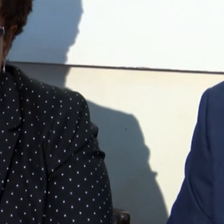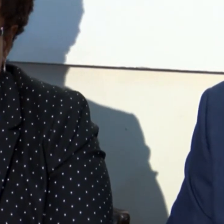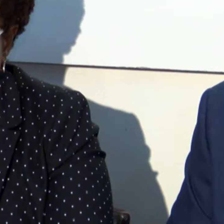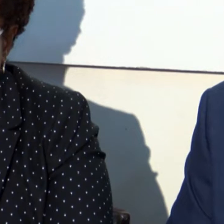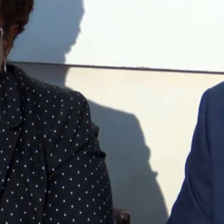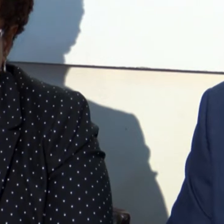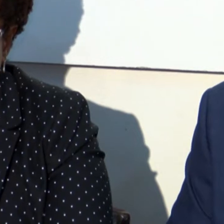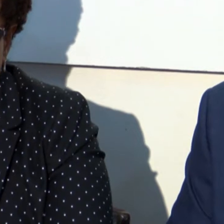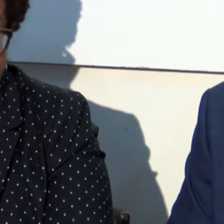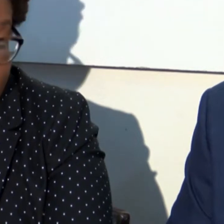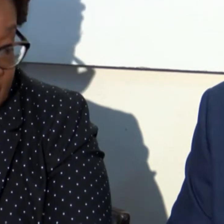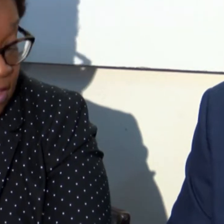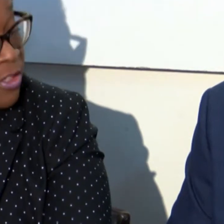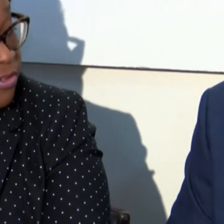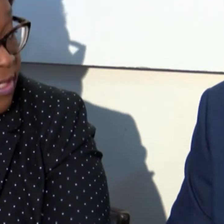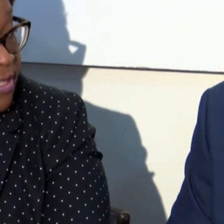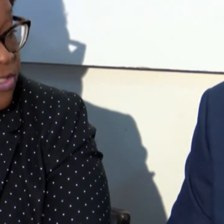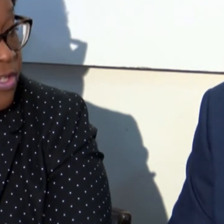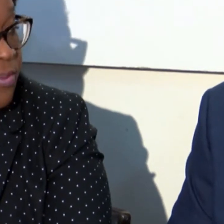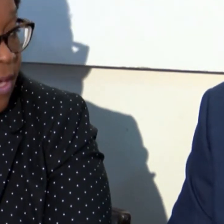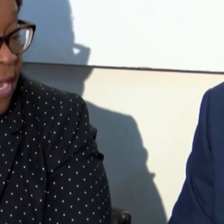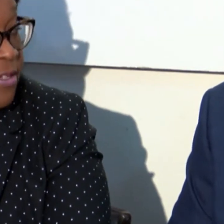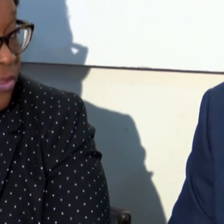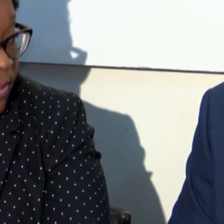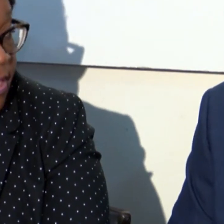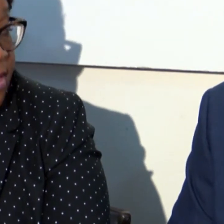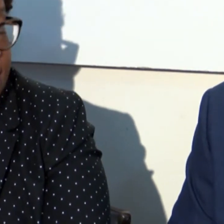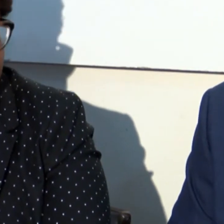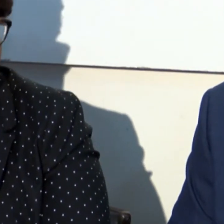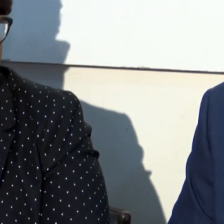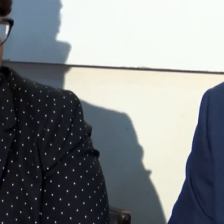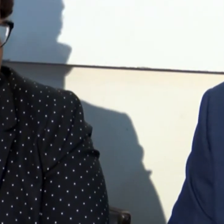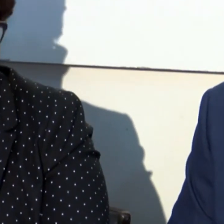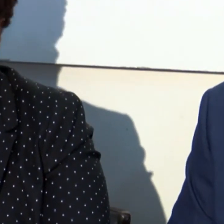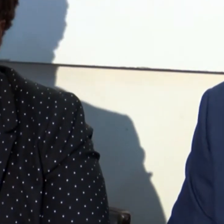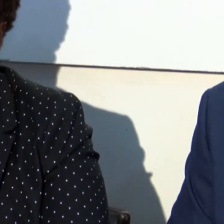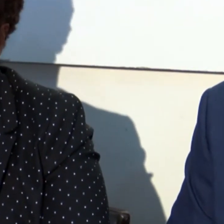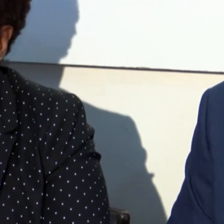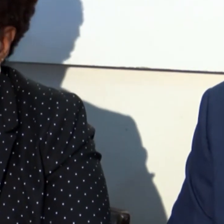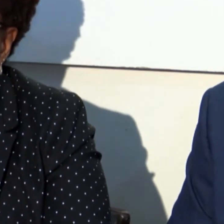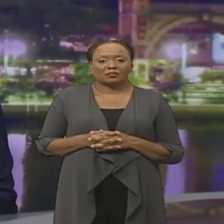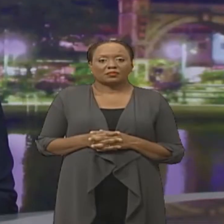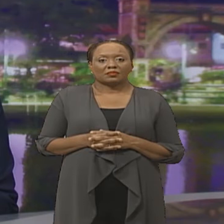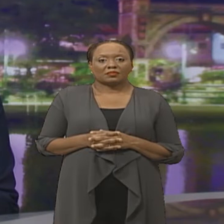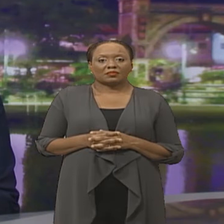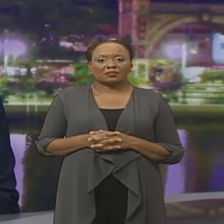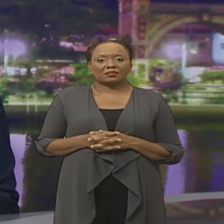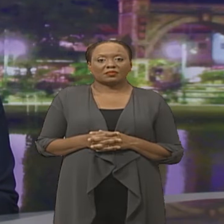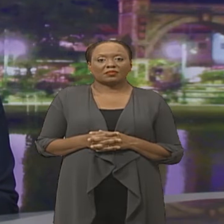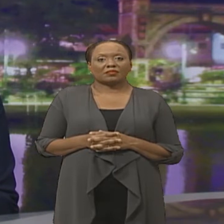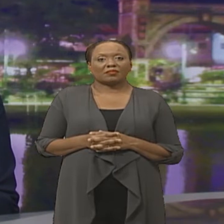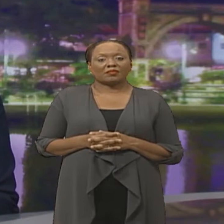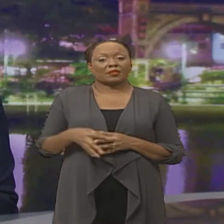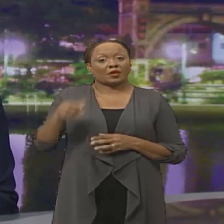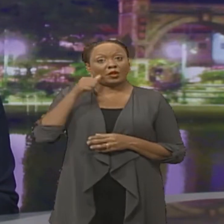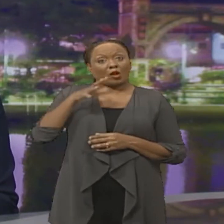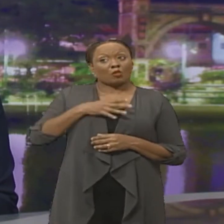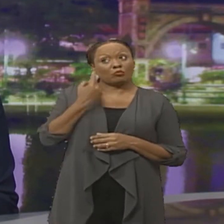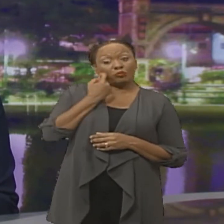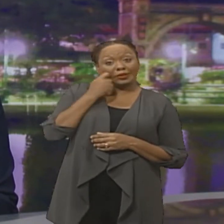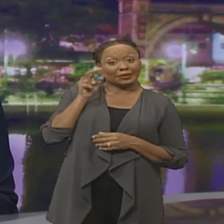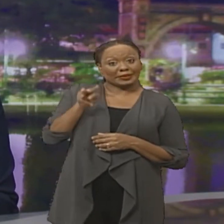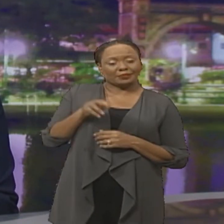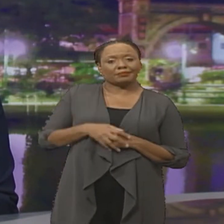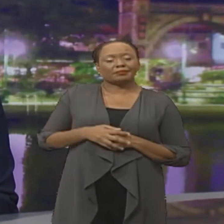or want to be leading in the cultural industries, we are actually taking an active role. And Dr. Greenwich Franklin was speaking